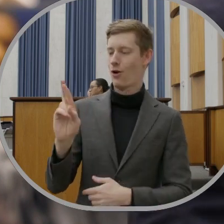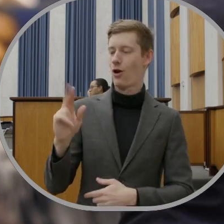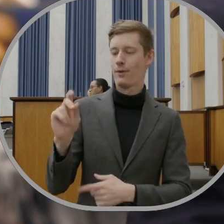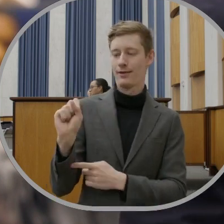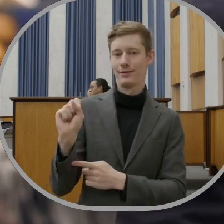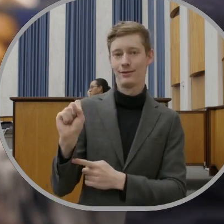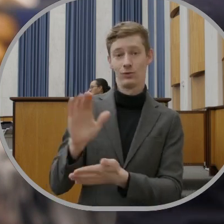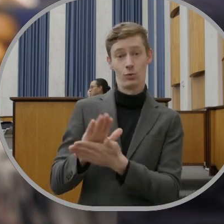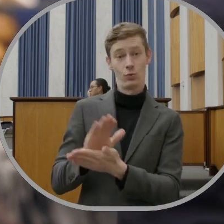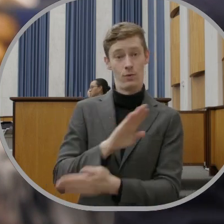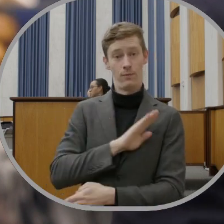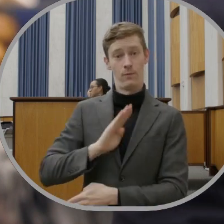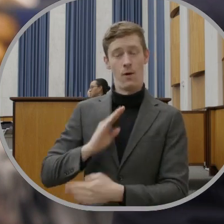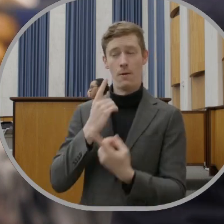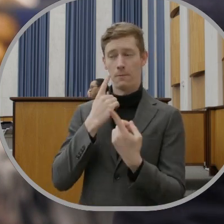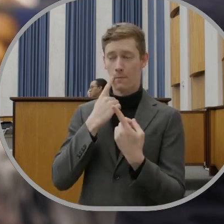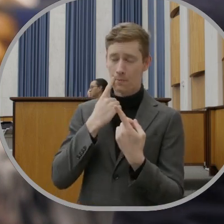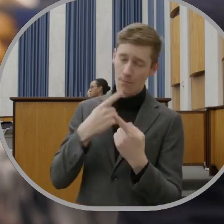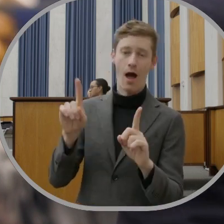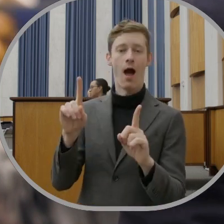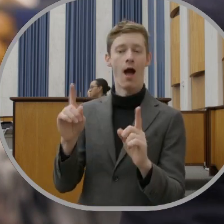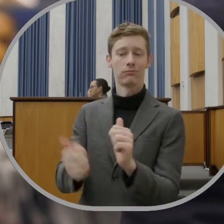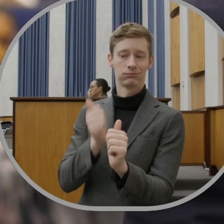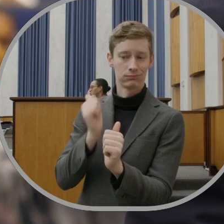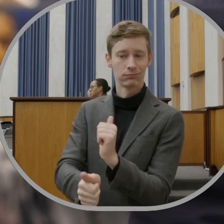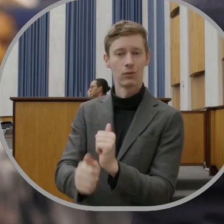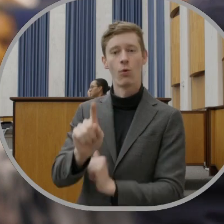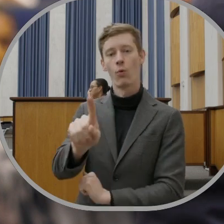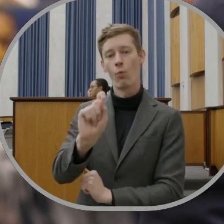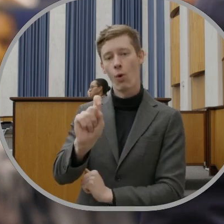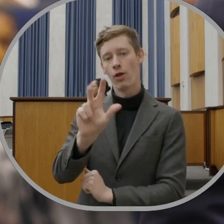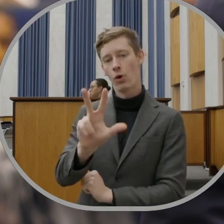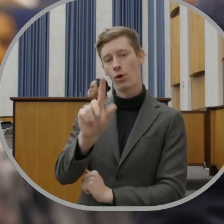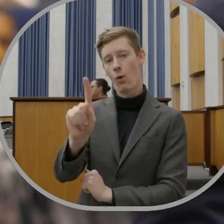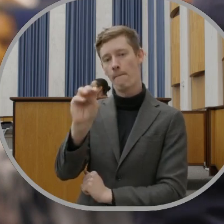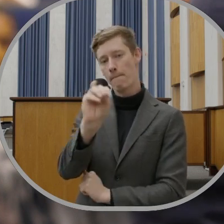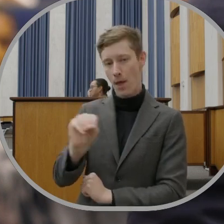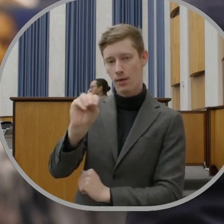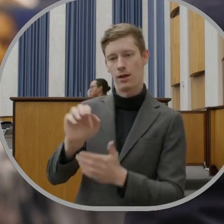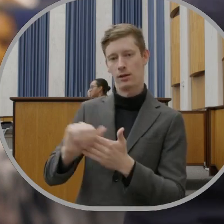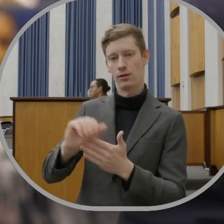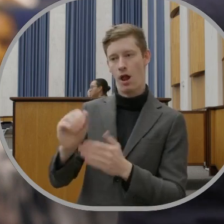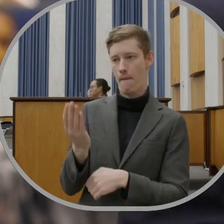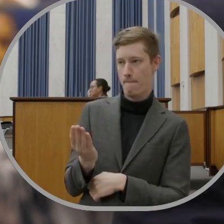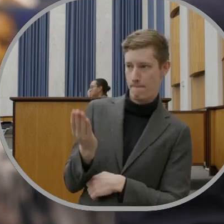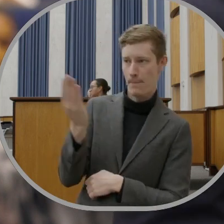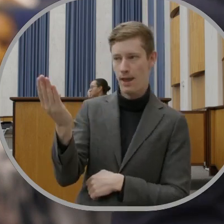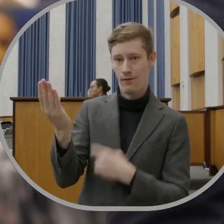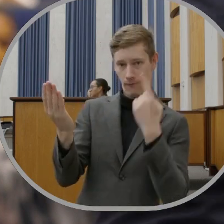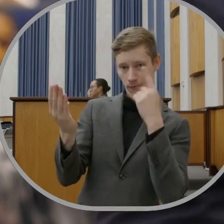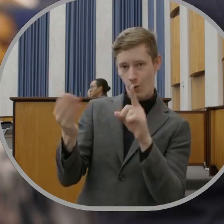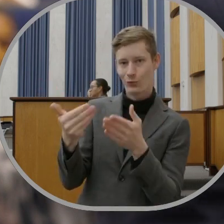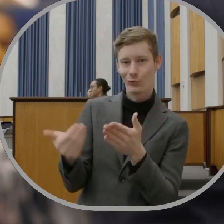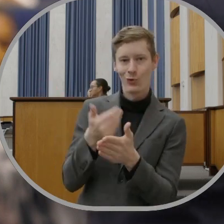has finally moved forward with a $131 million bid for the new Richmond High School for